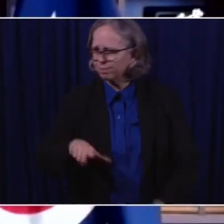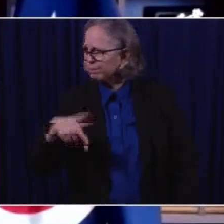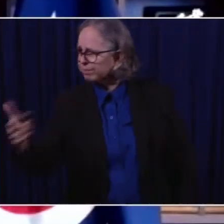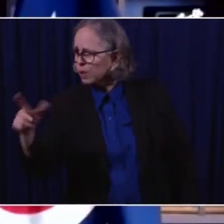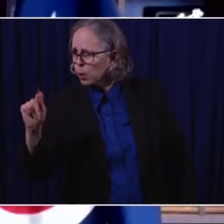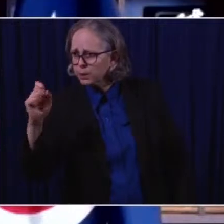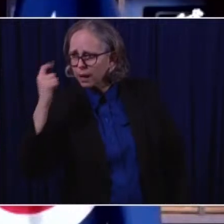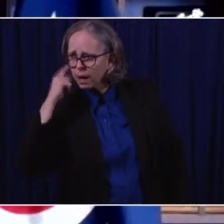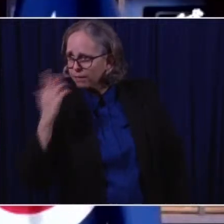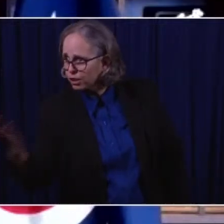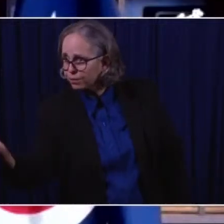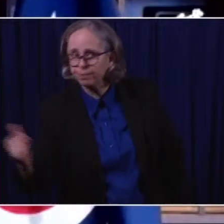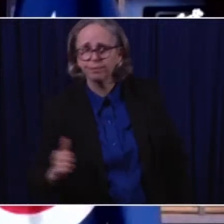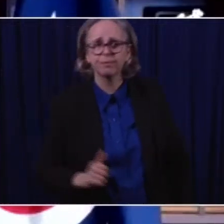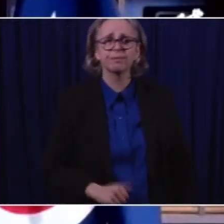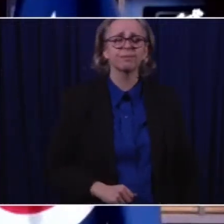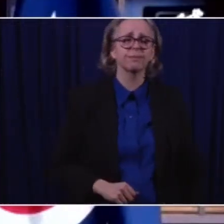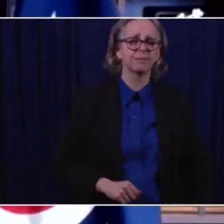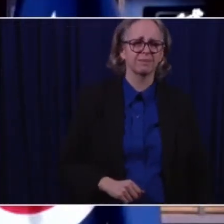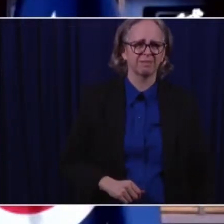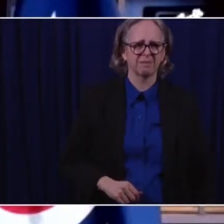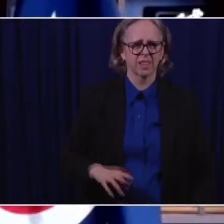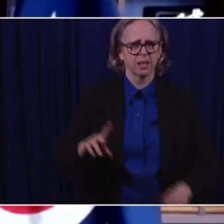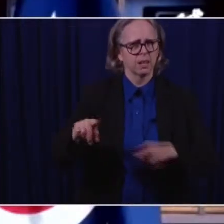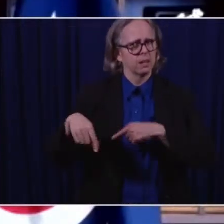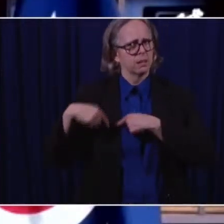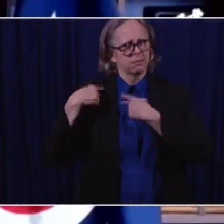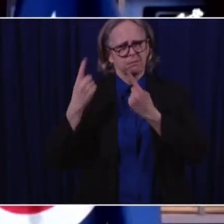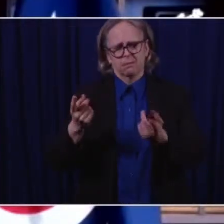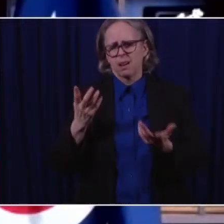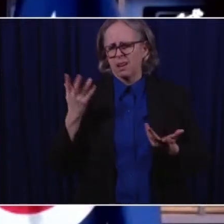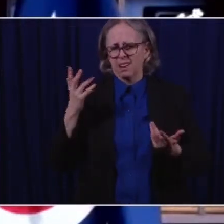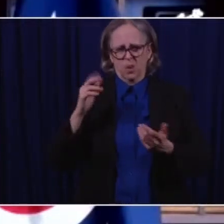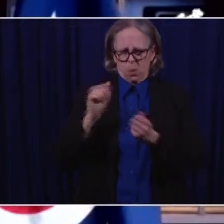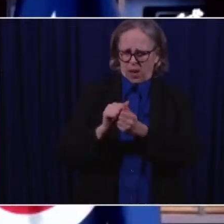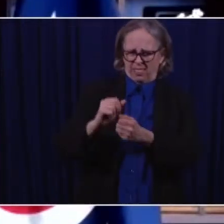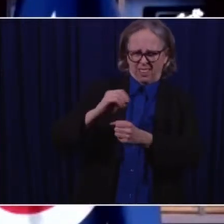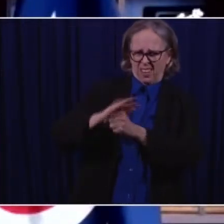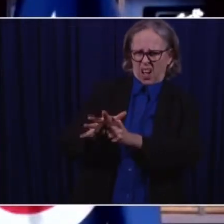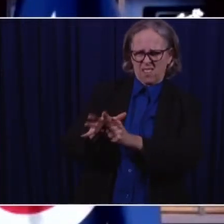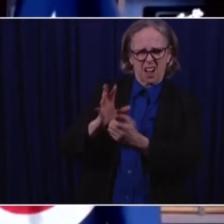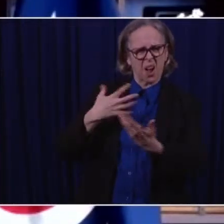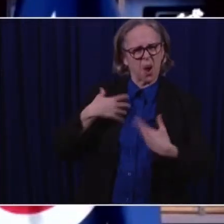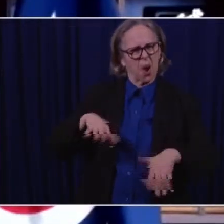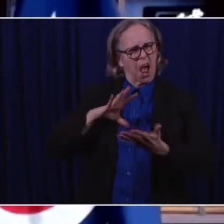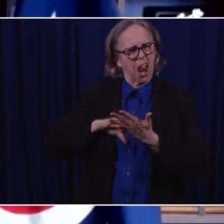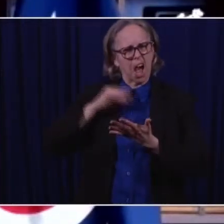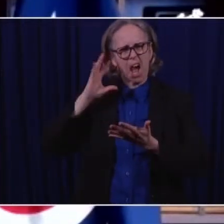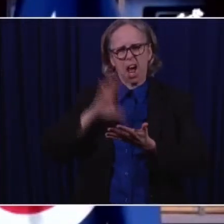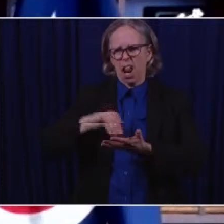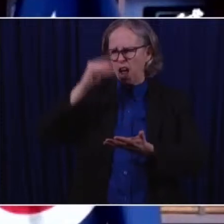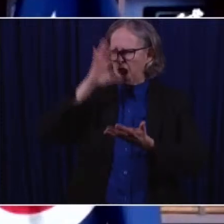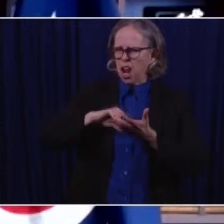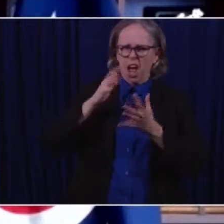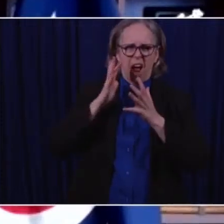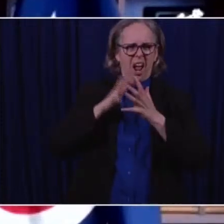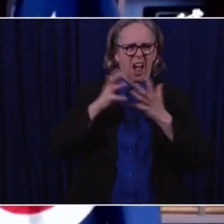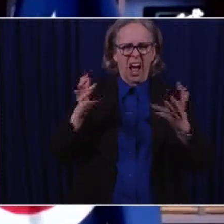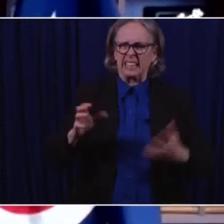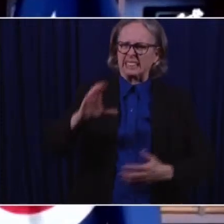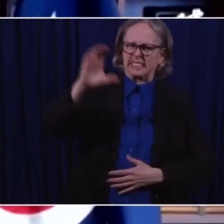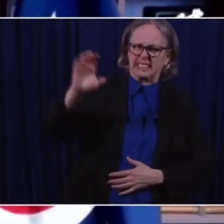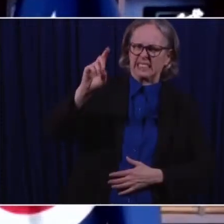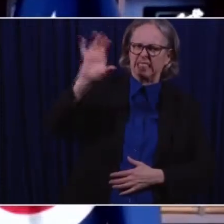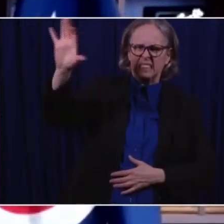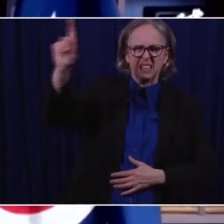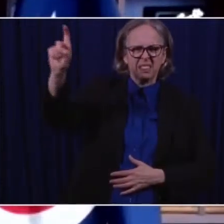Everybody from the CDC to the Ohio Department of Health and others have the evidence that when you wear masks and you